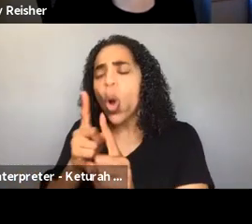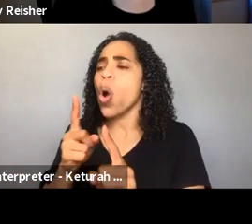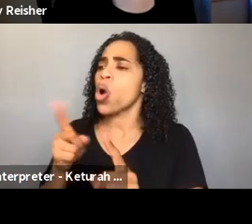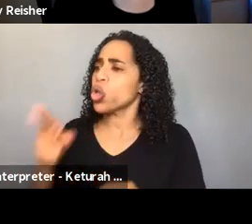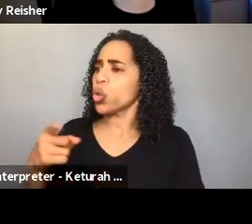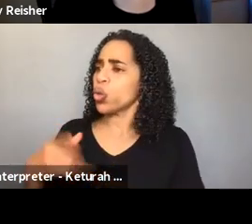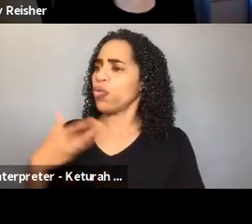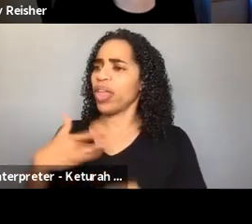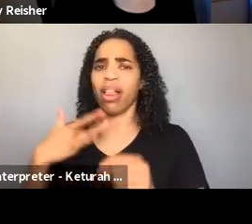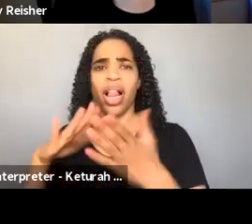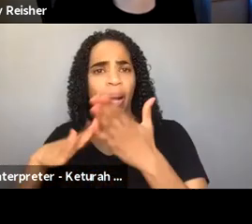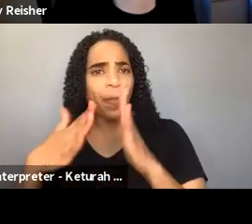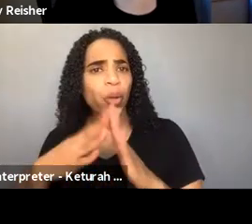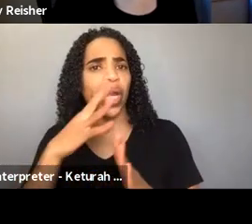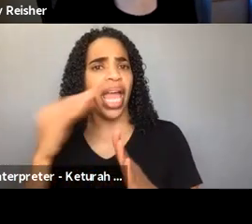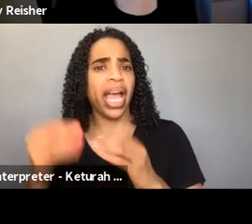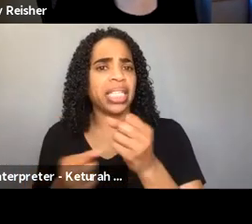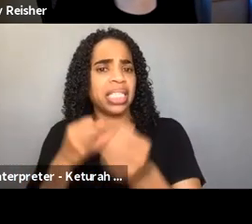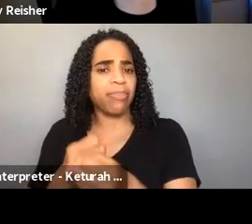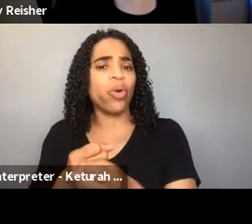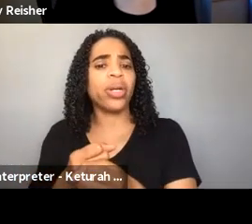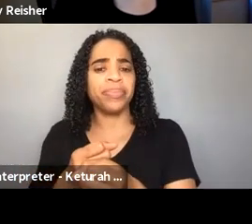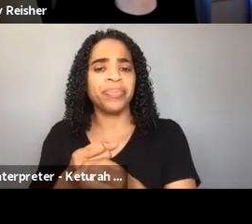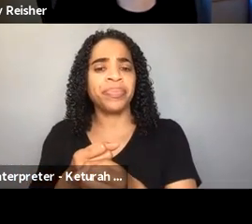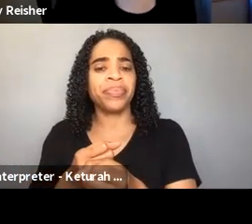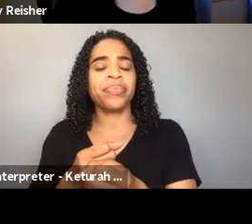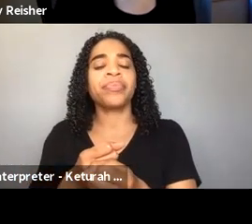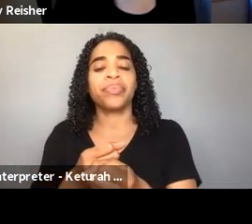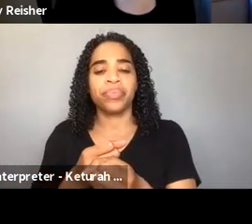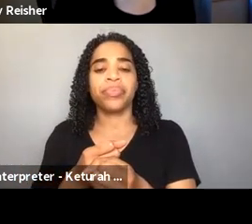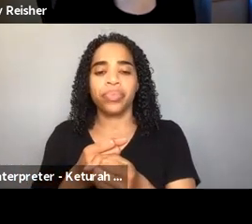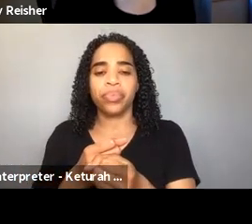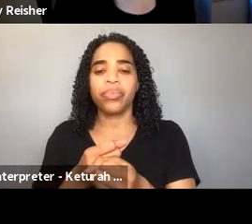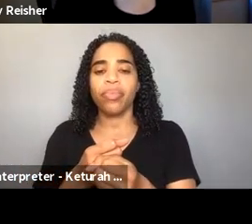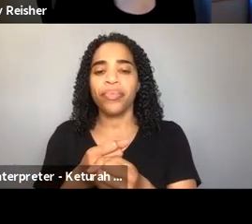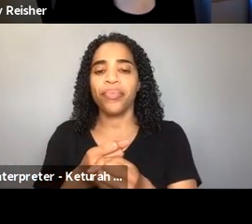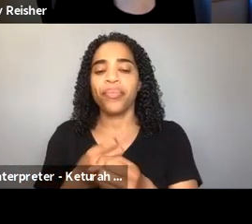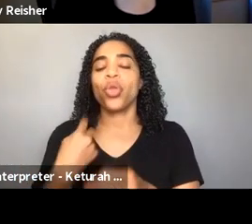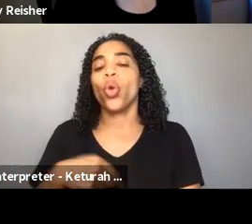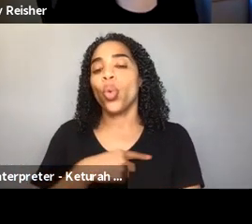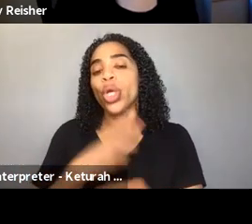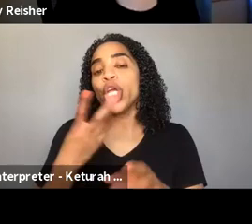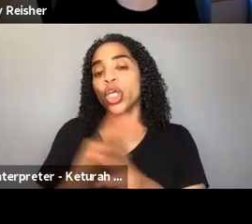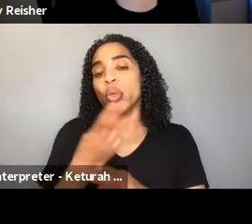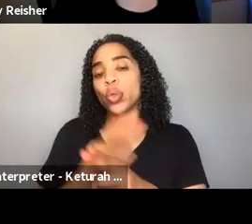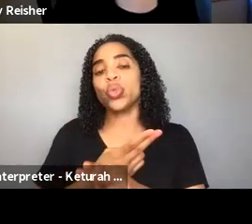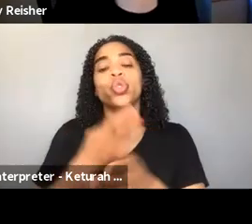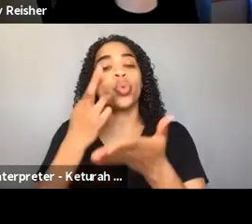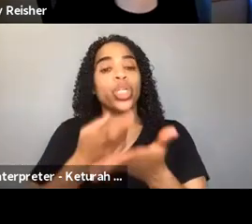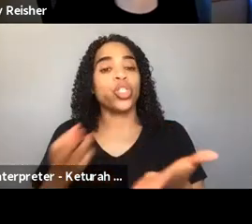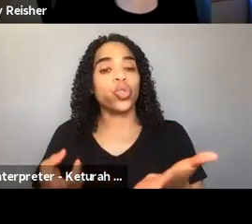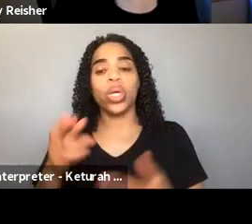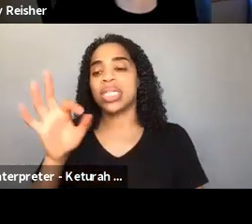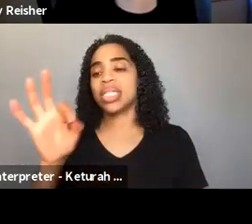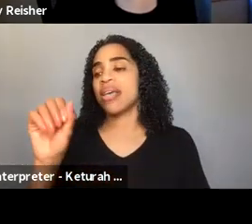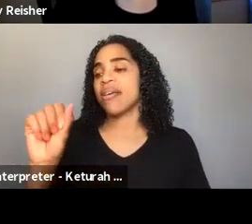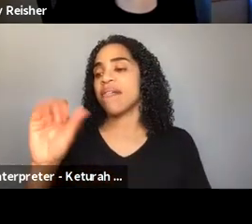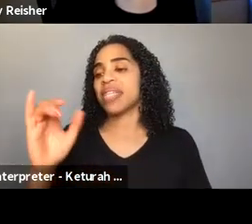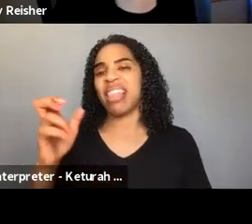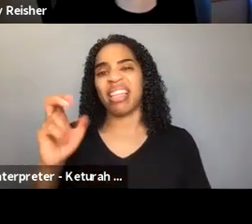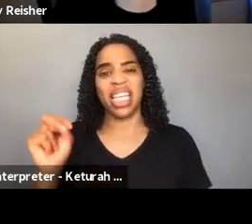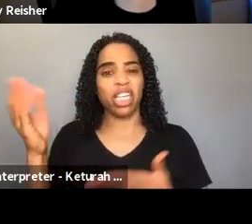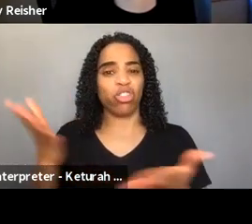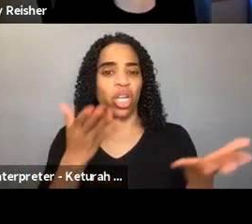community and support? And we've been doing that through some what we call resource facilitation. When the